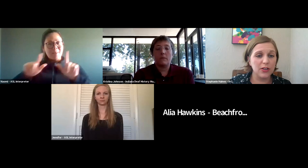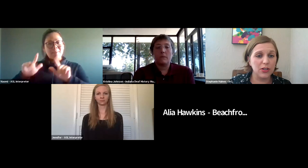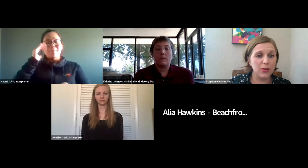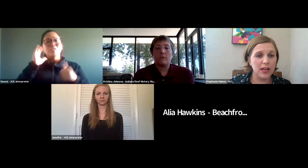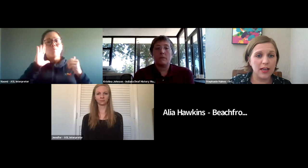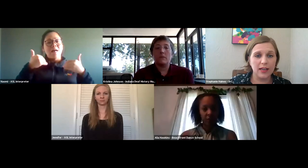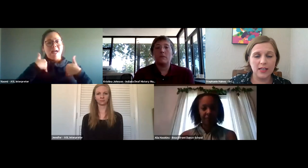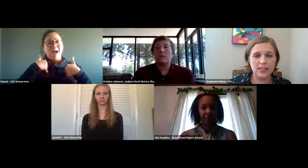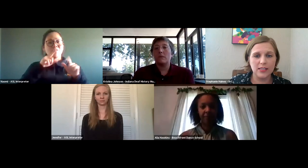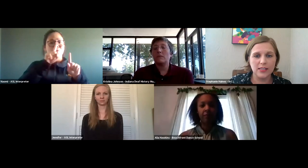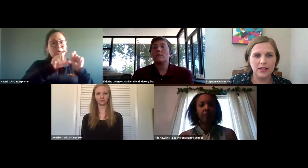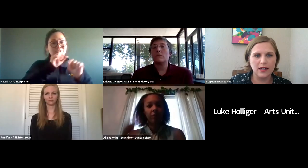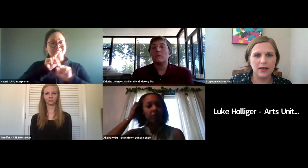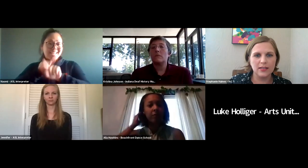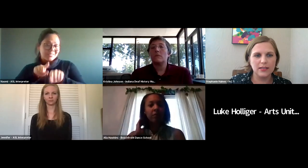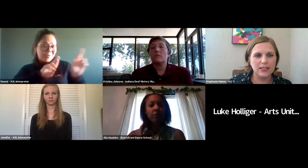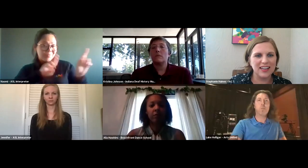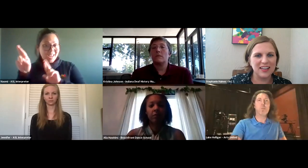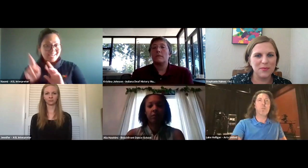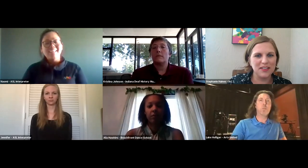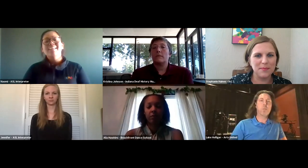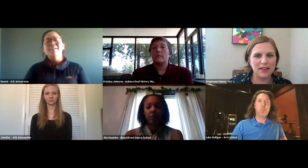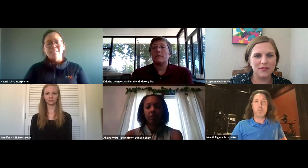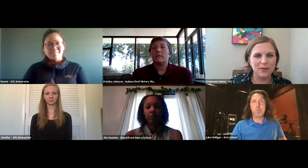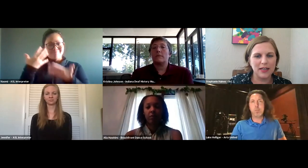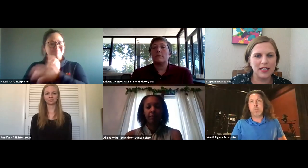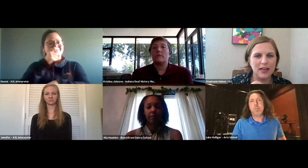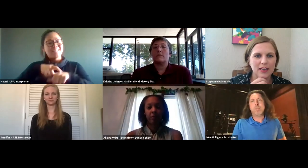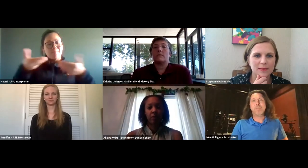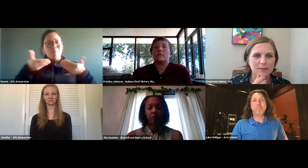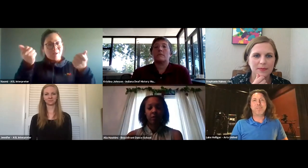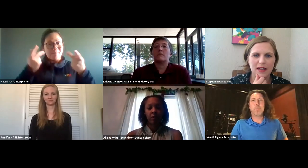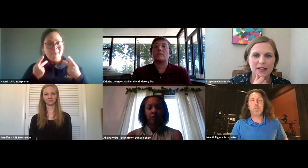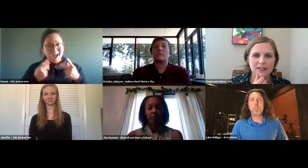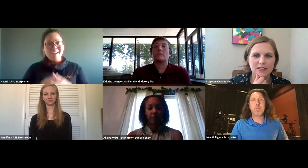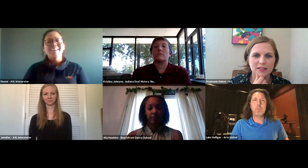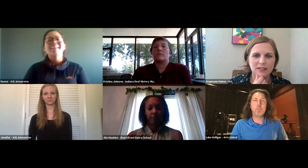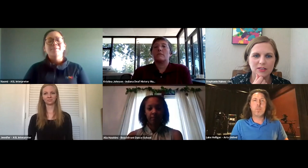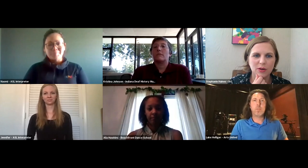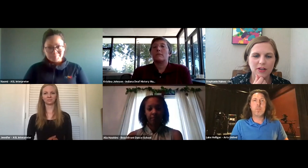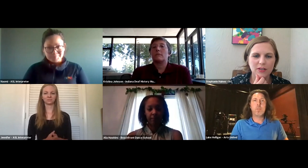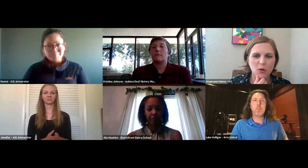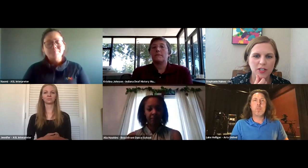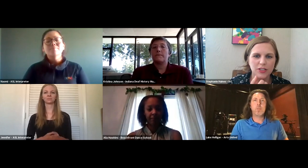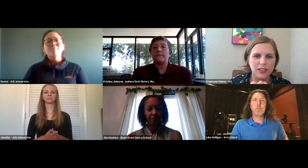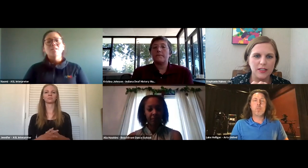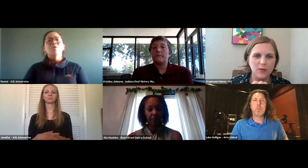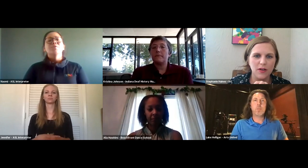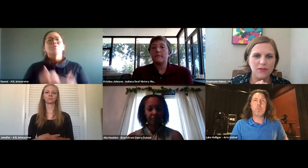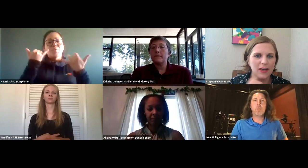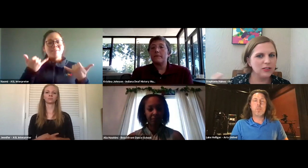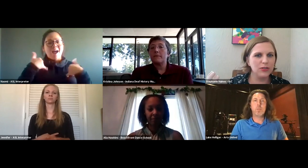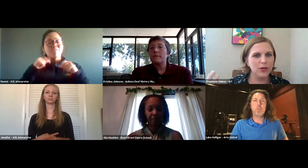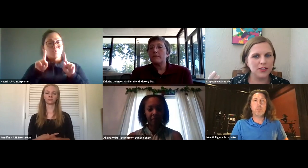do the Q&A time. Welcome back everybody. And so here's a question.